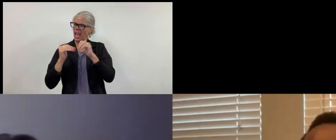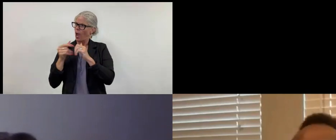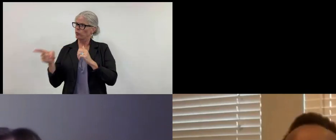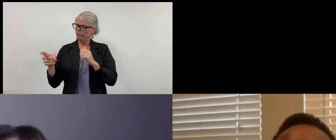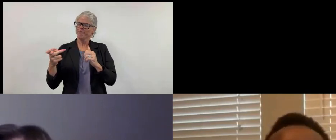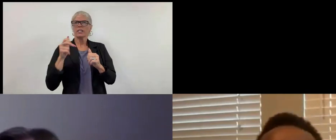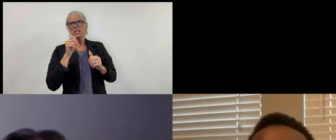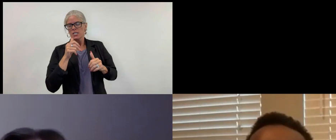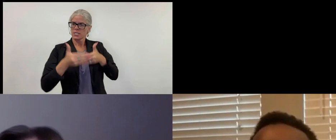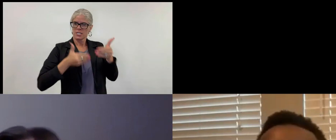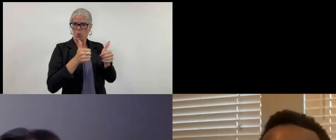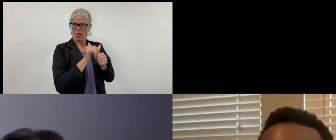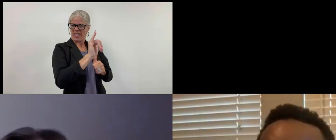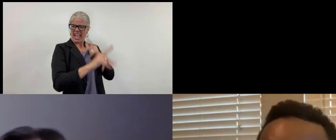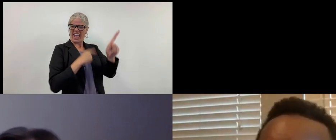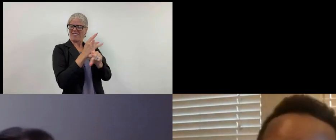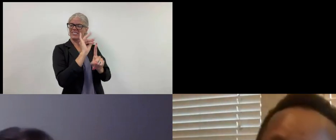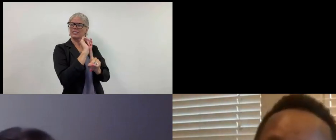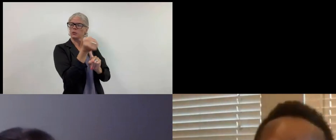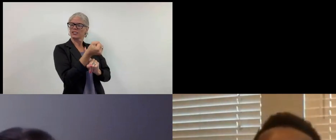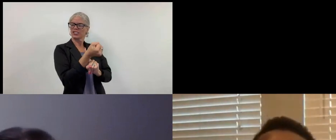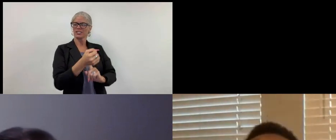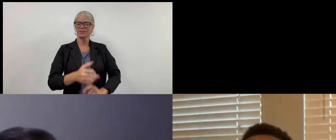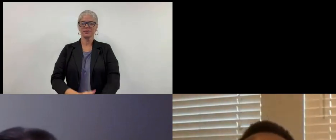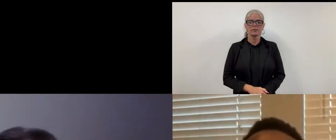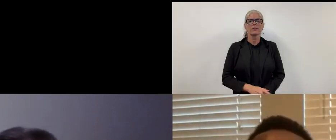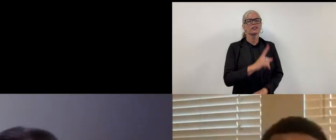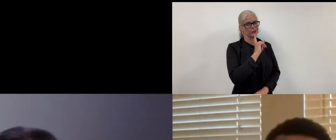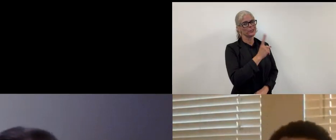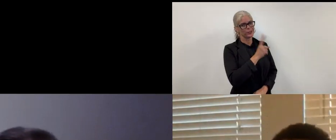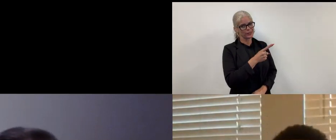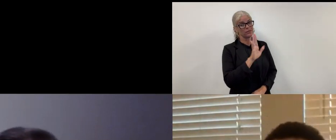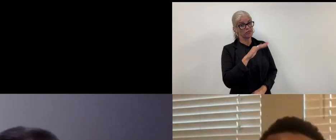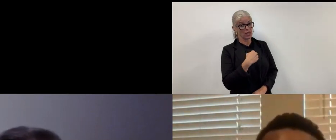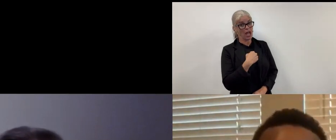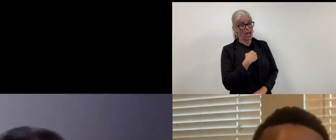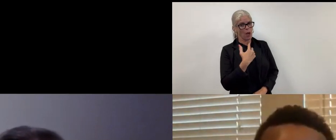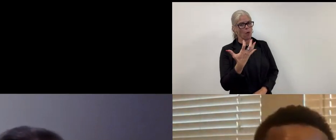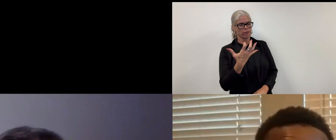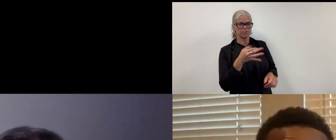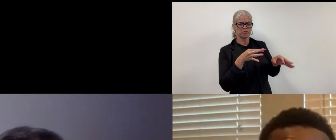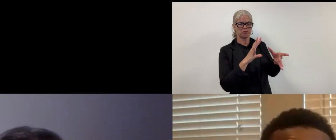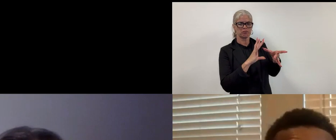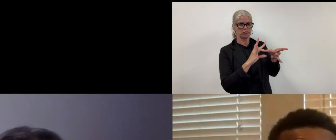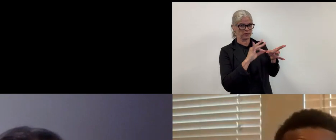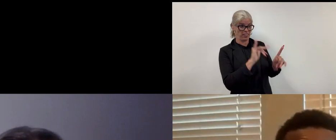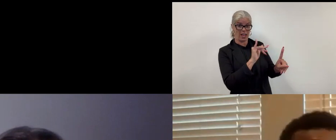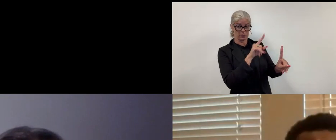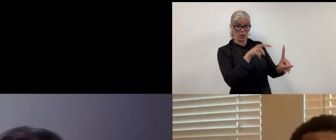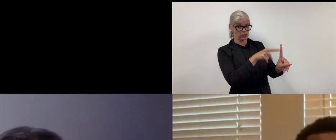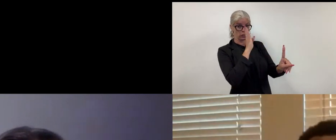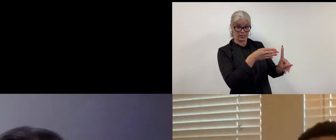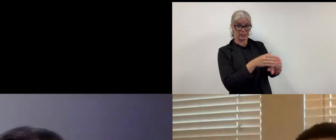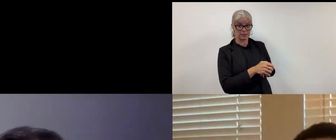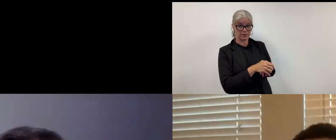us about your advocacy and how you deal with situations. Absolutely. So I actually would love to address that question